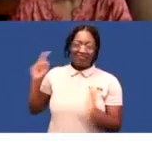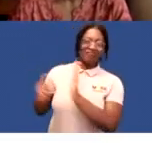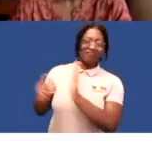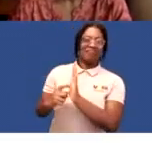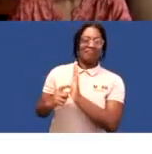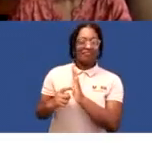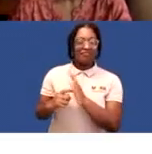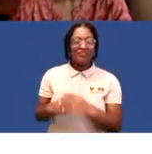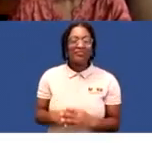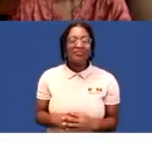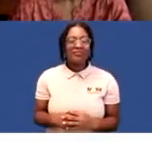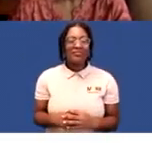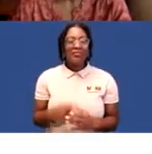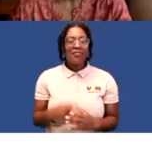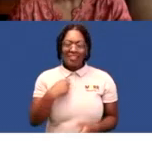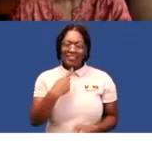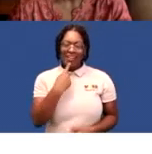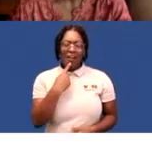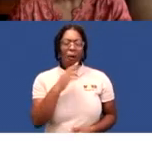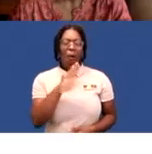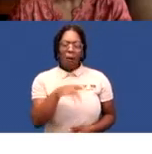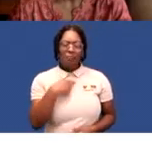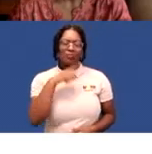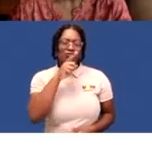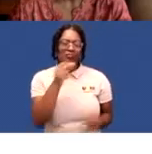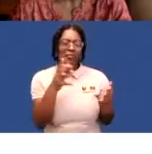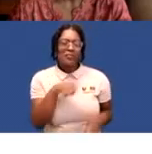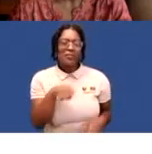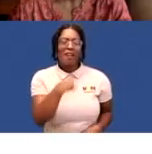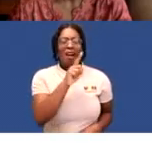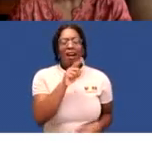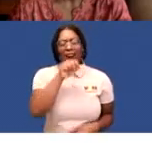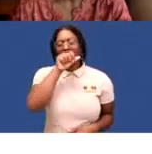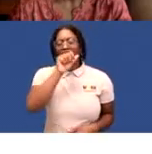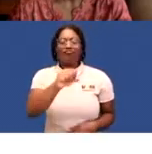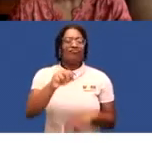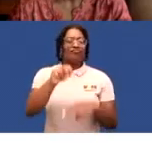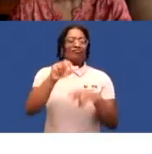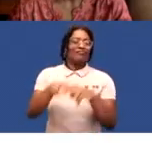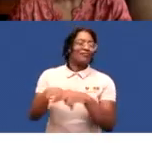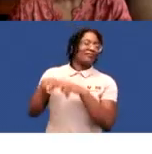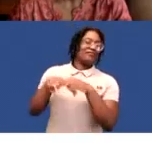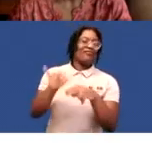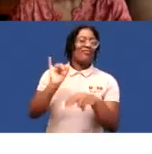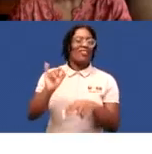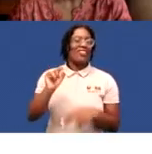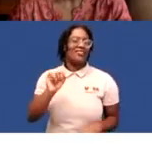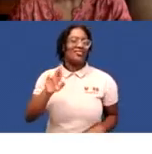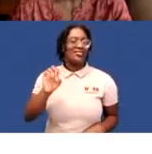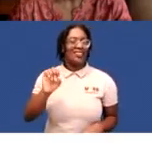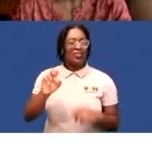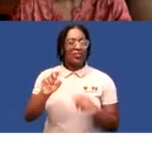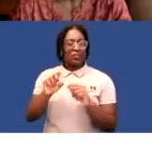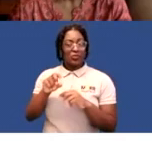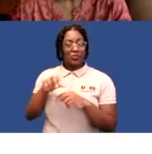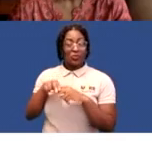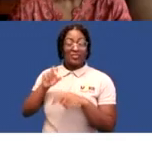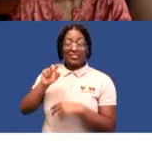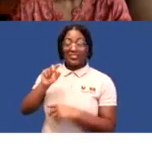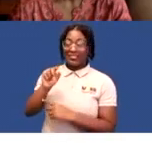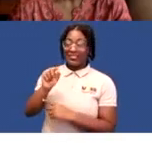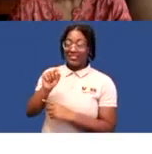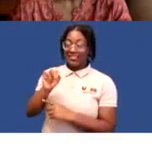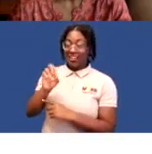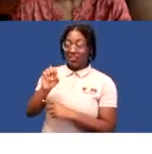on the tire swing. What would some beautiful movement words be that you could say with tire swing? It twirls,